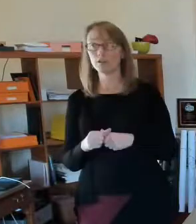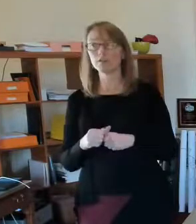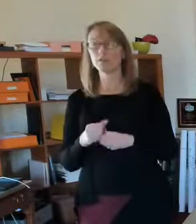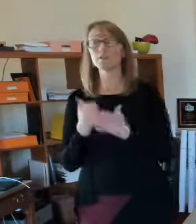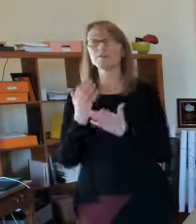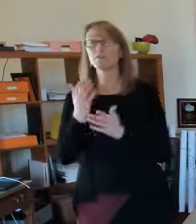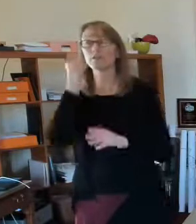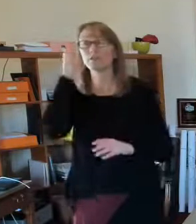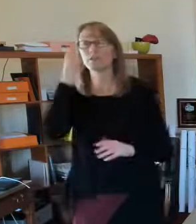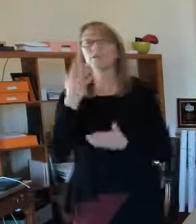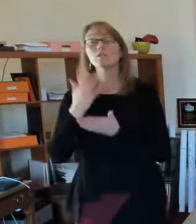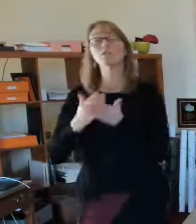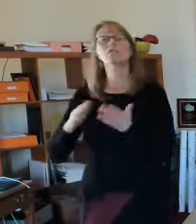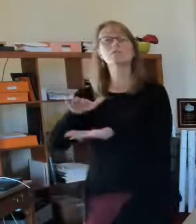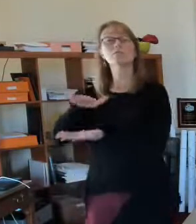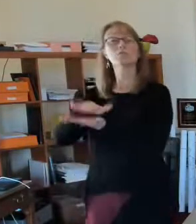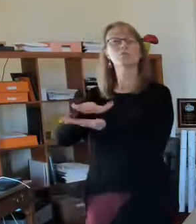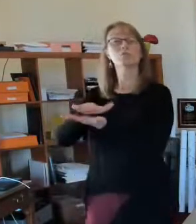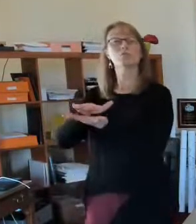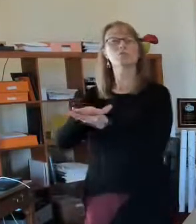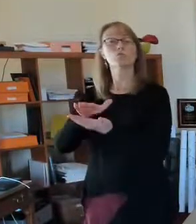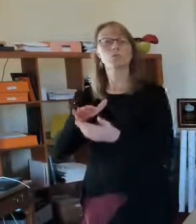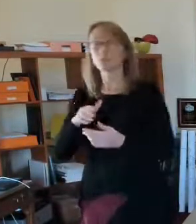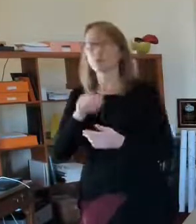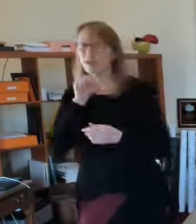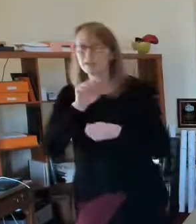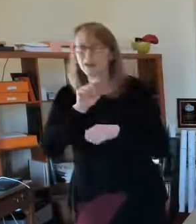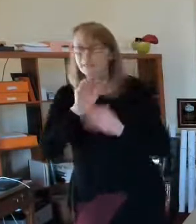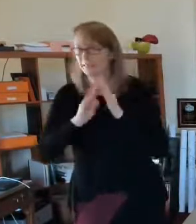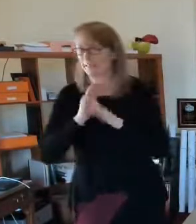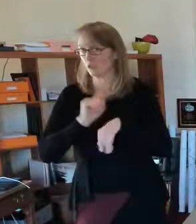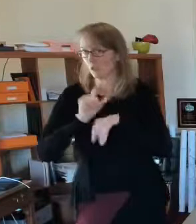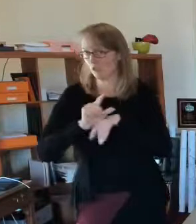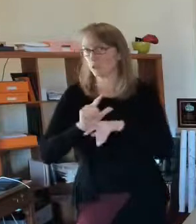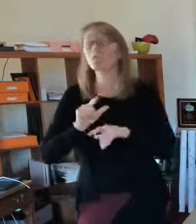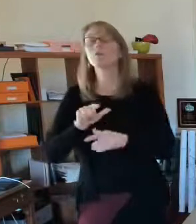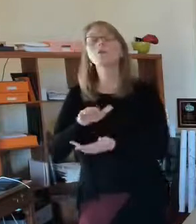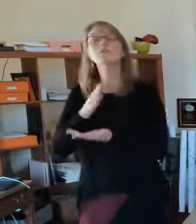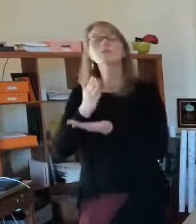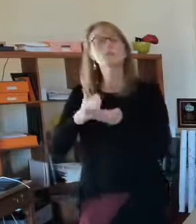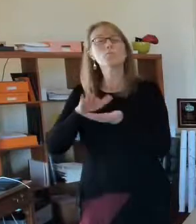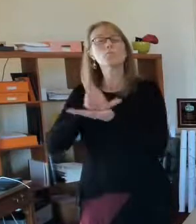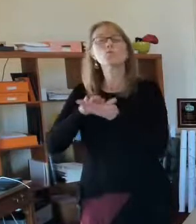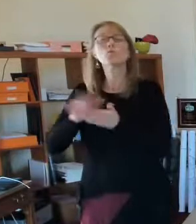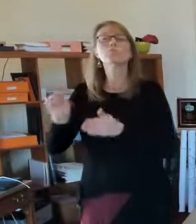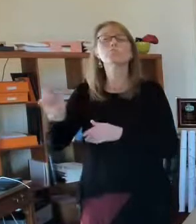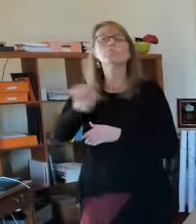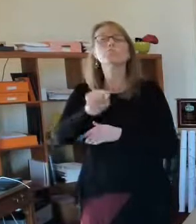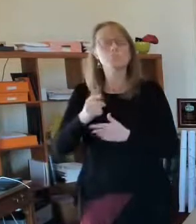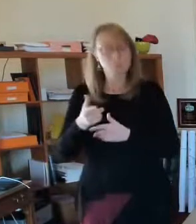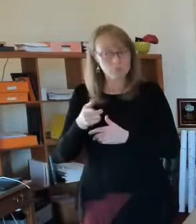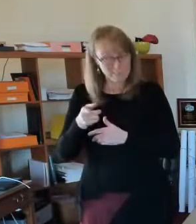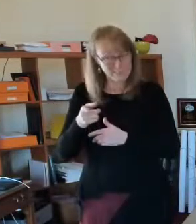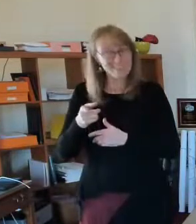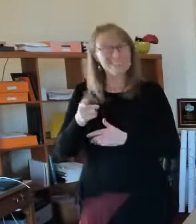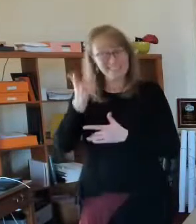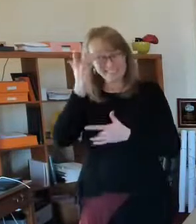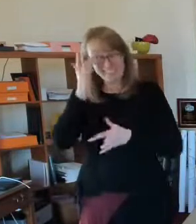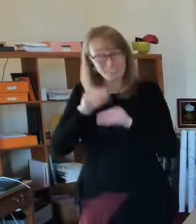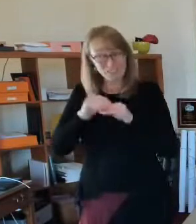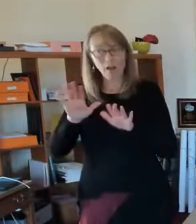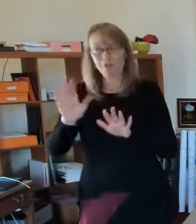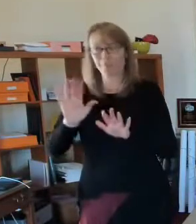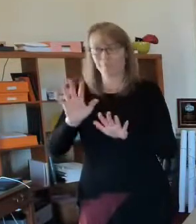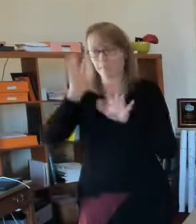about in the region now, not in the city of St. Louis, they have gone back to virtual. So everybody is trying to work through this